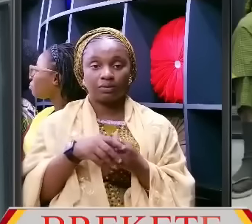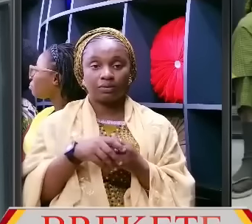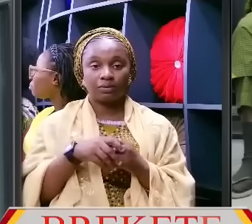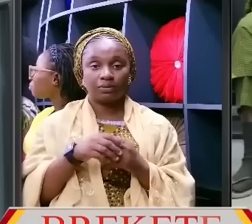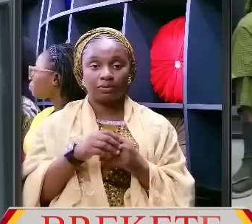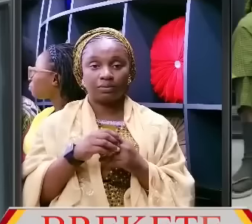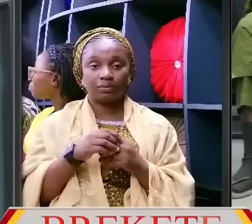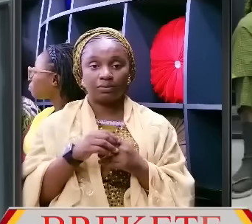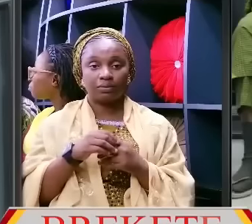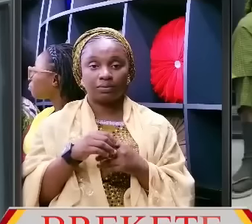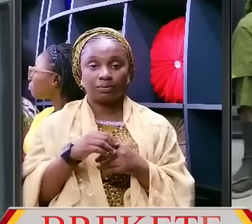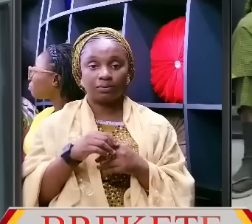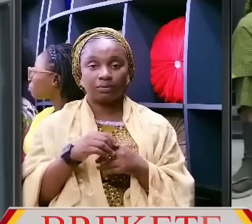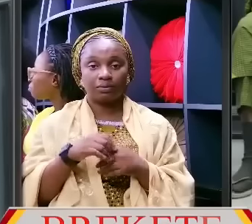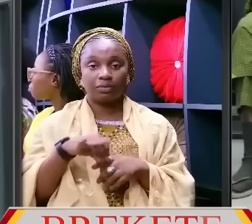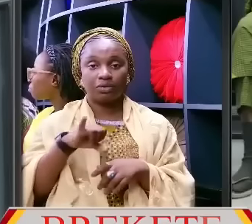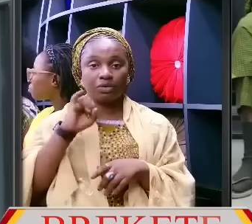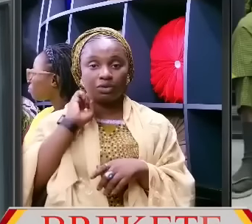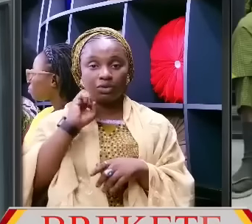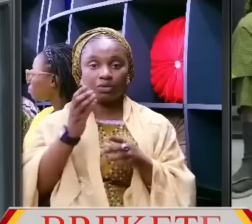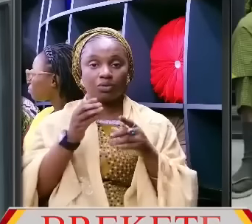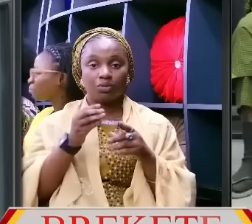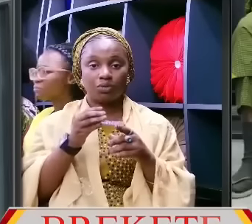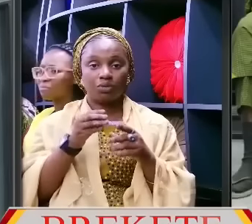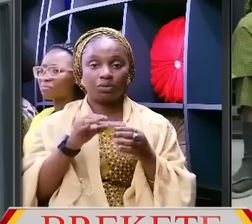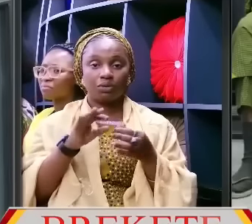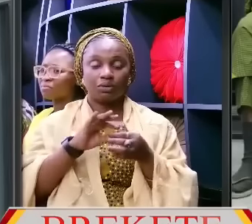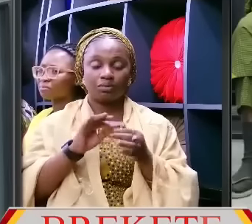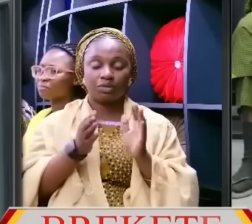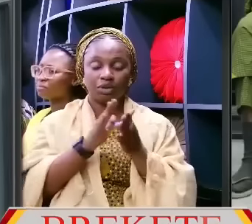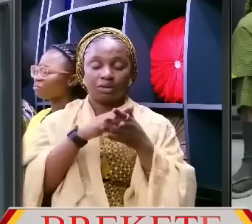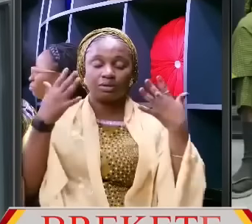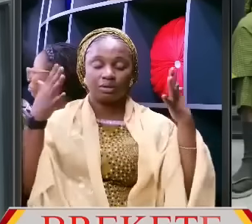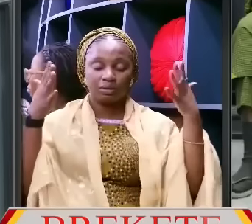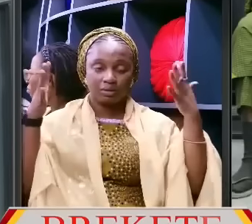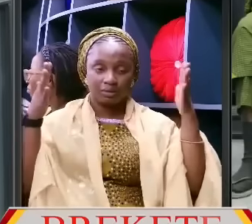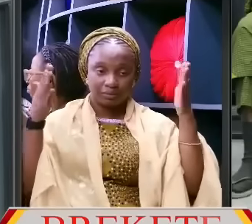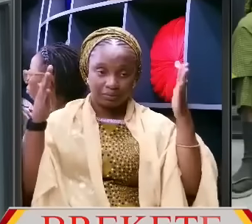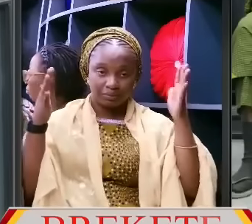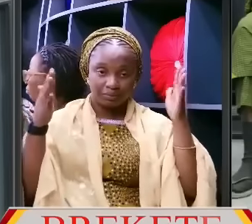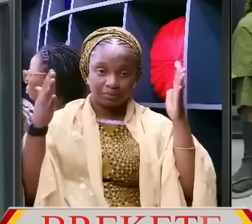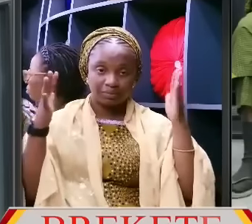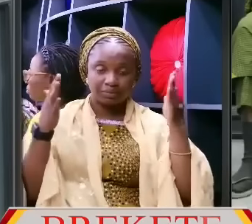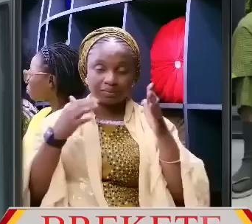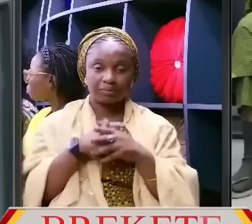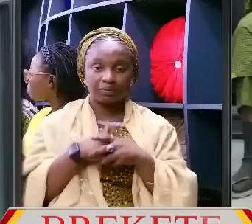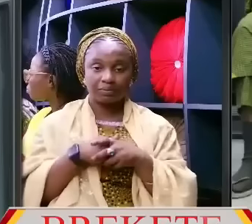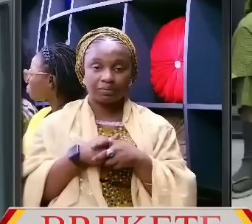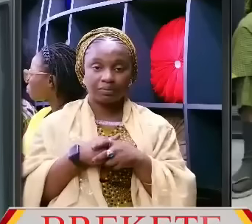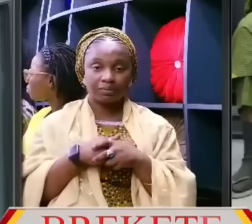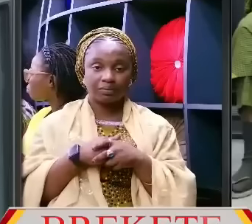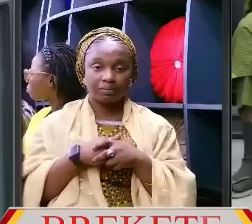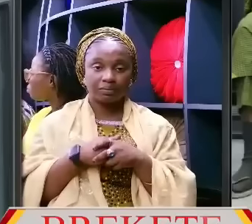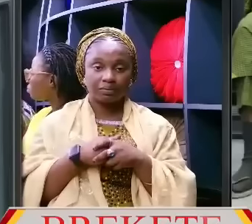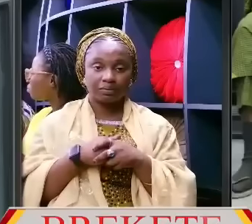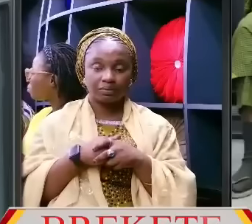need peace. From all his angle. Make we appreciate the son. You understand? See, this